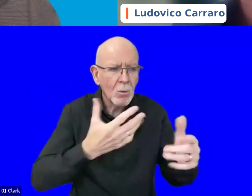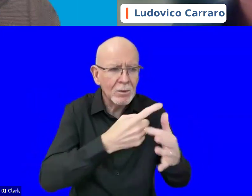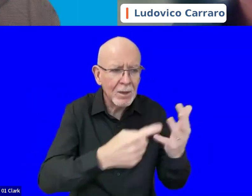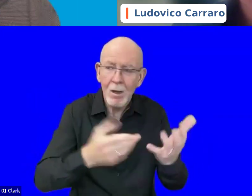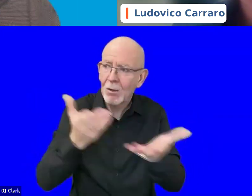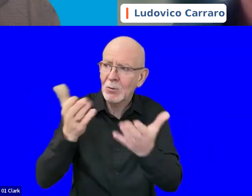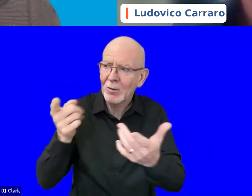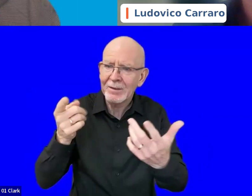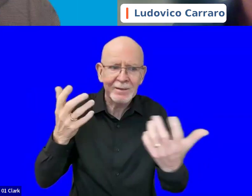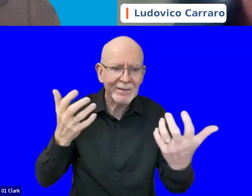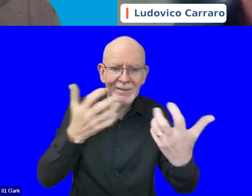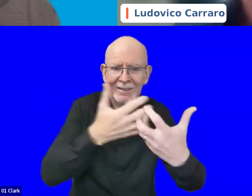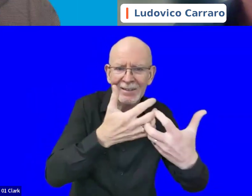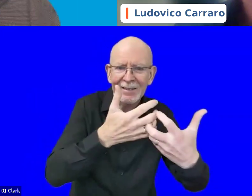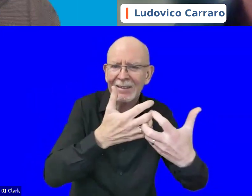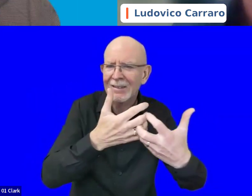also